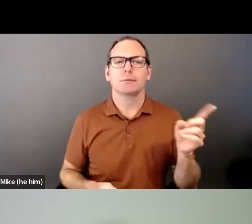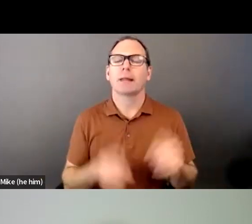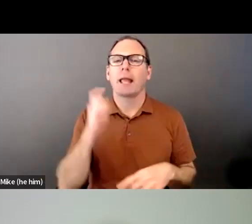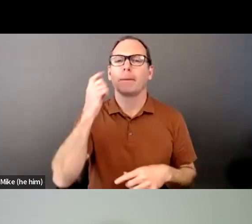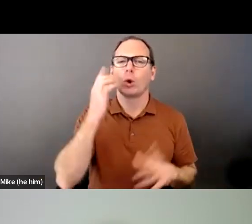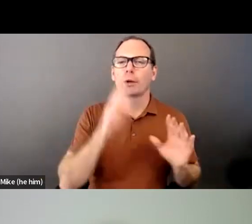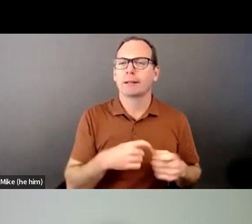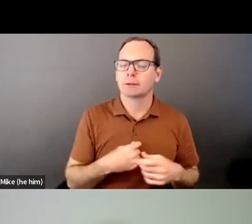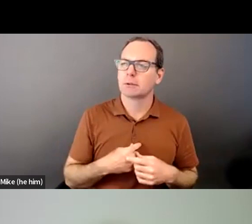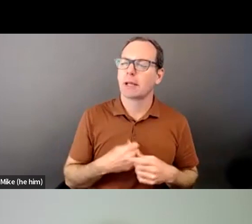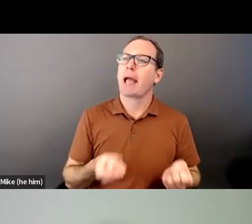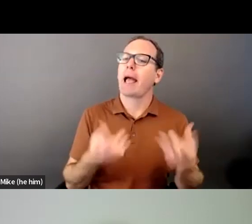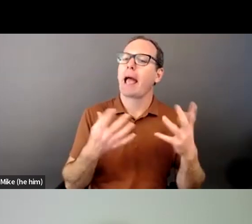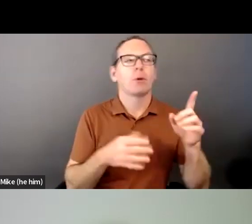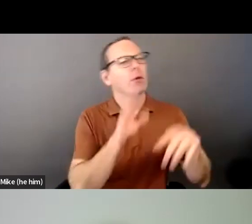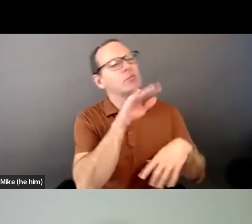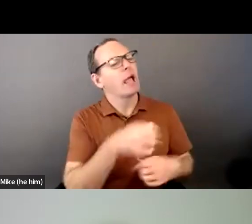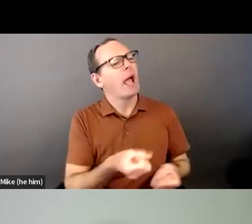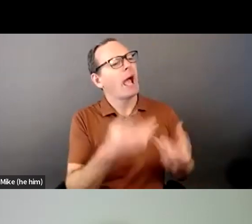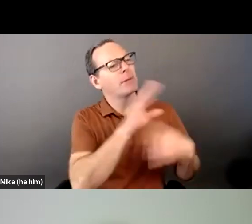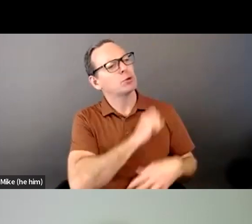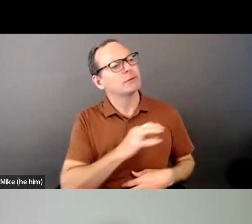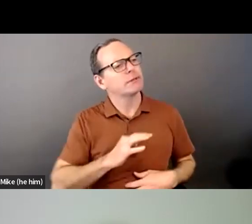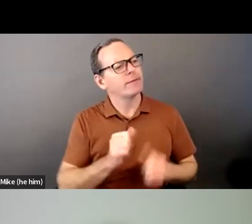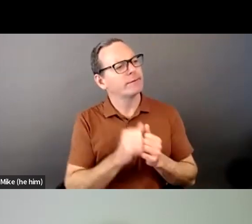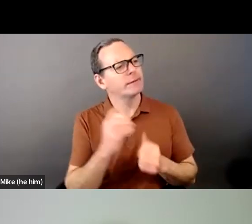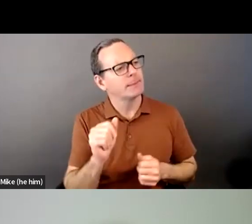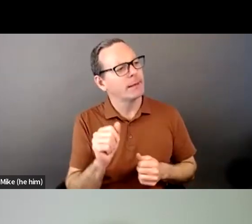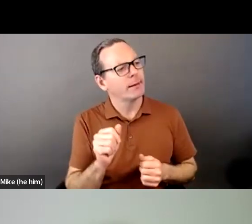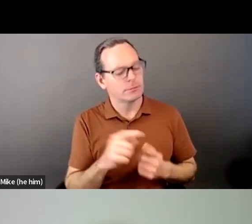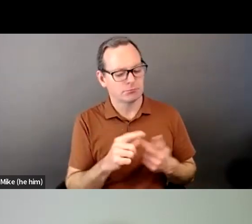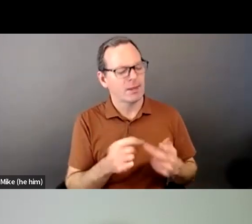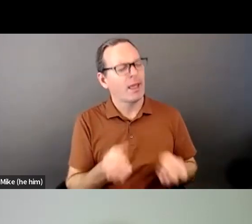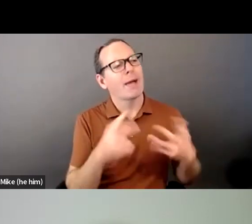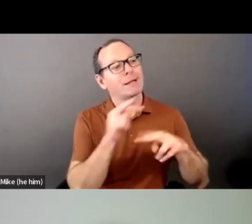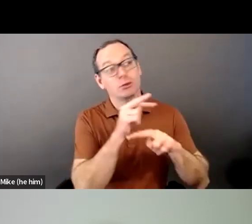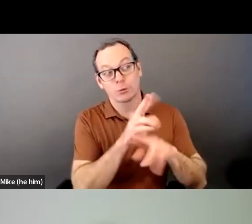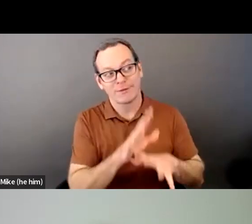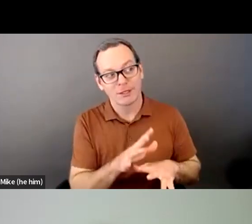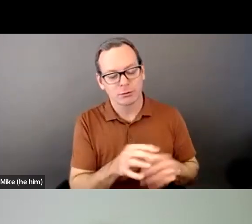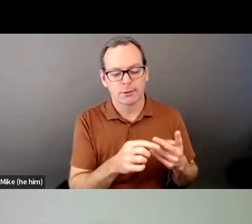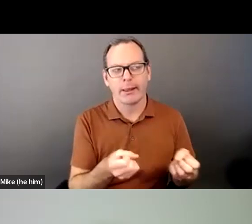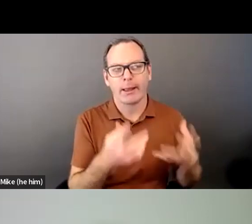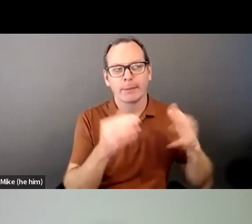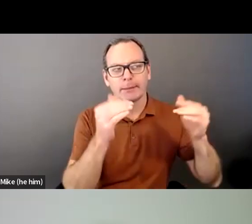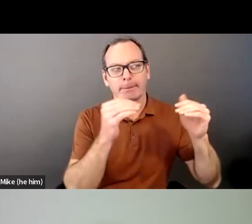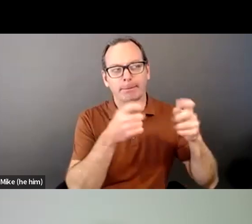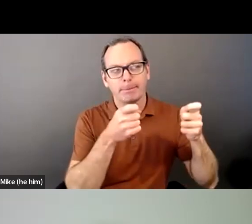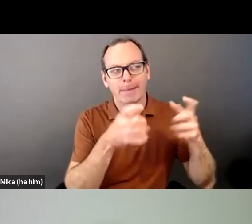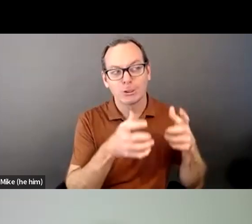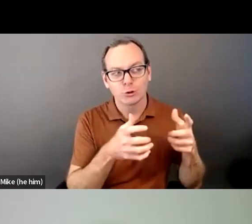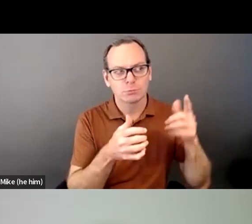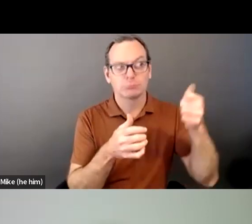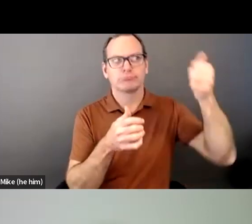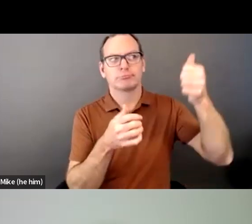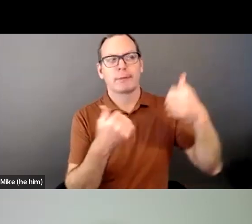How many are supervisors? How many are trainers? And that really gives you a very frank and a very realistic picture